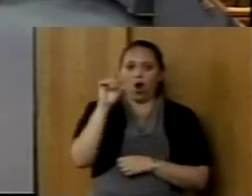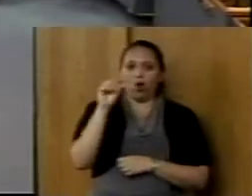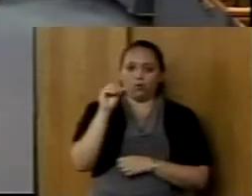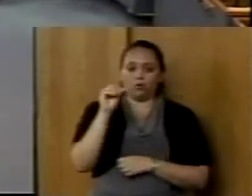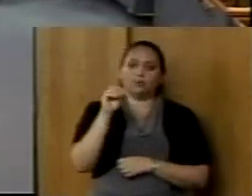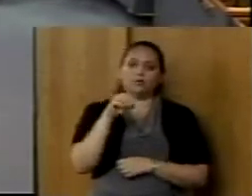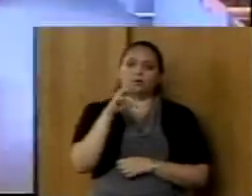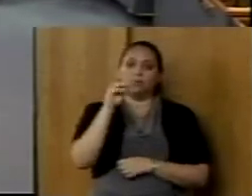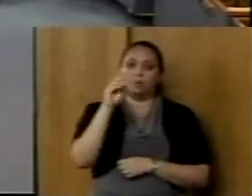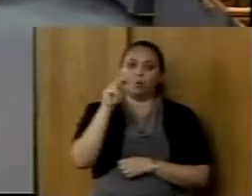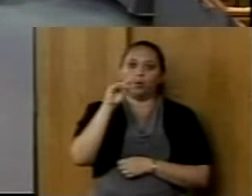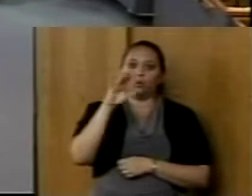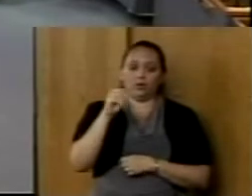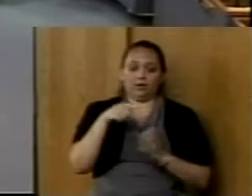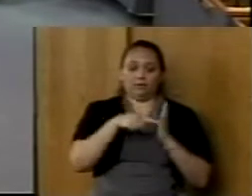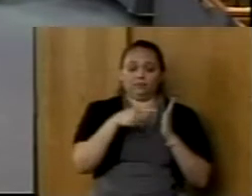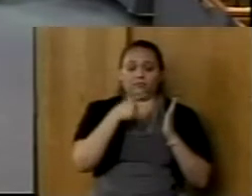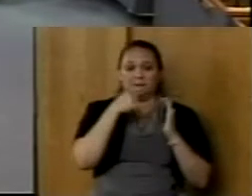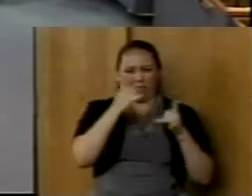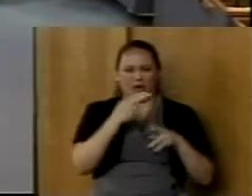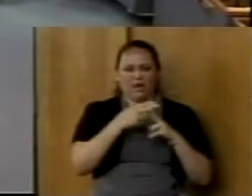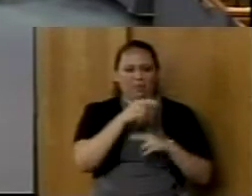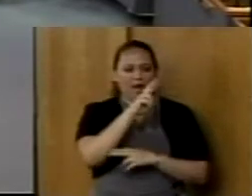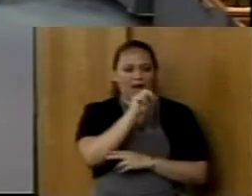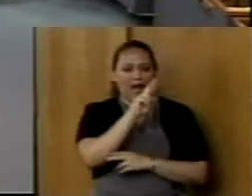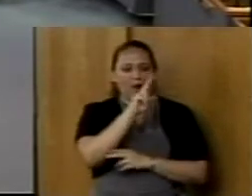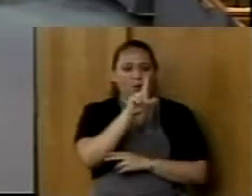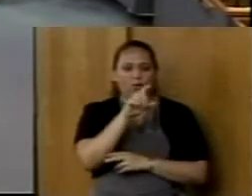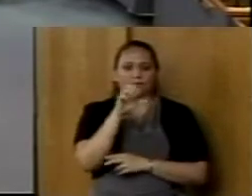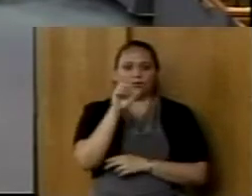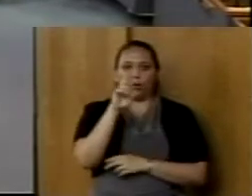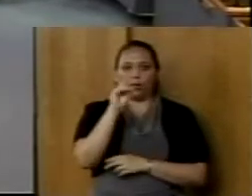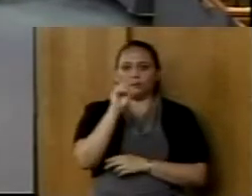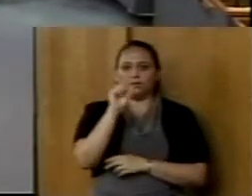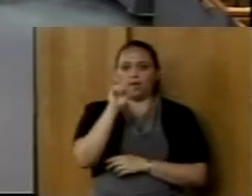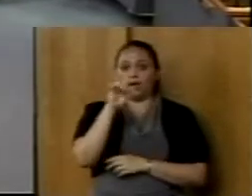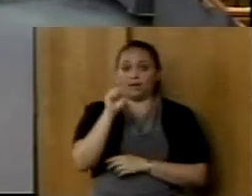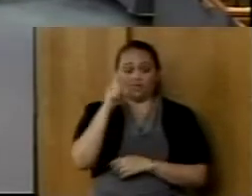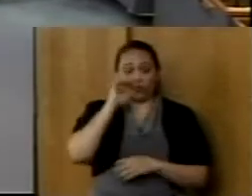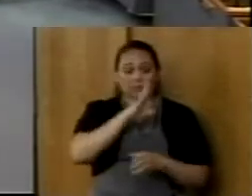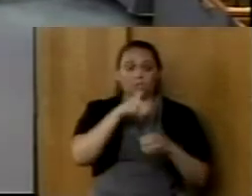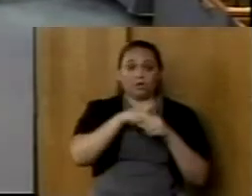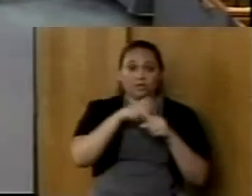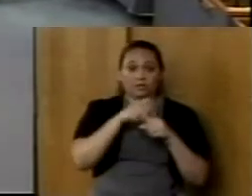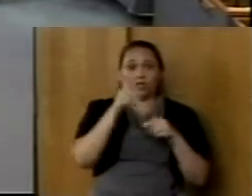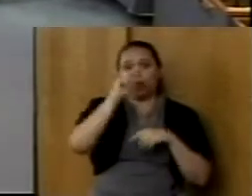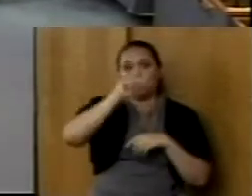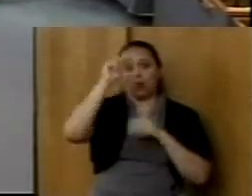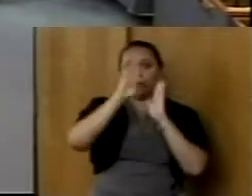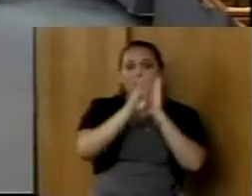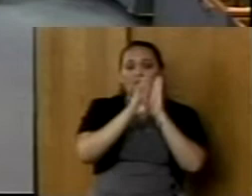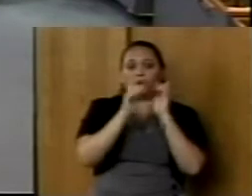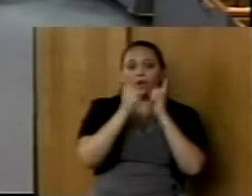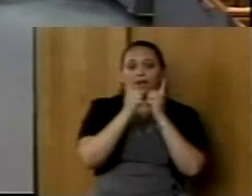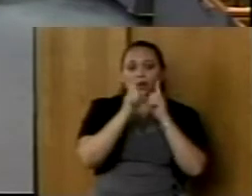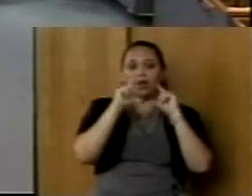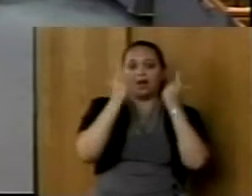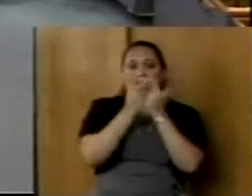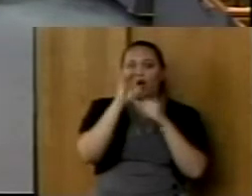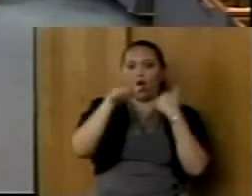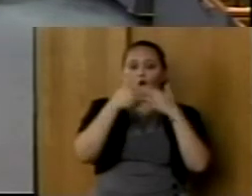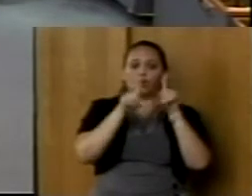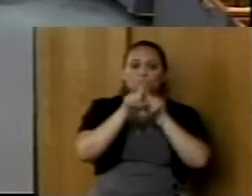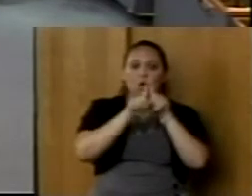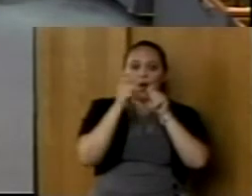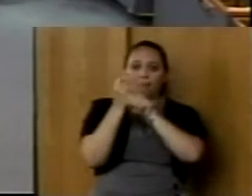and it's got the player's name, this one happens to be Raul Rosales, for his participation in the North Brownsville Little League All-Star Baseball Team 11